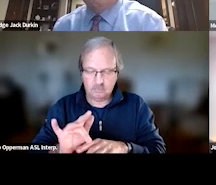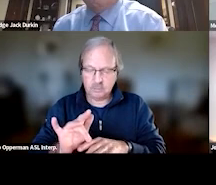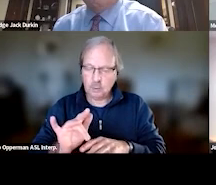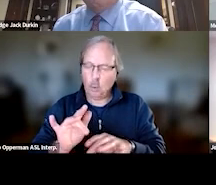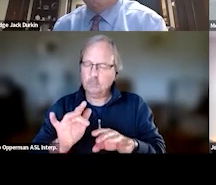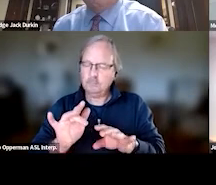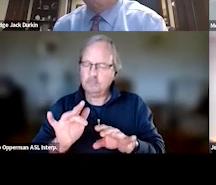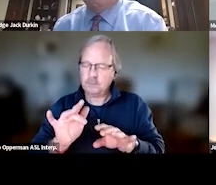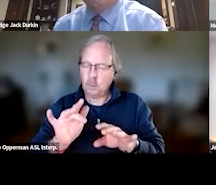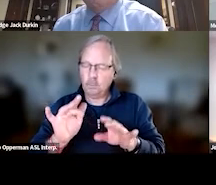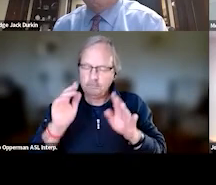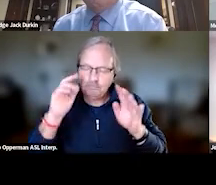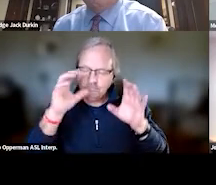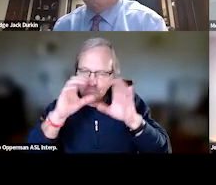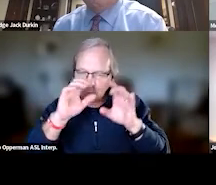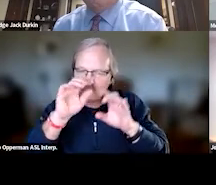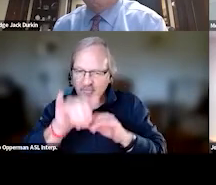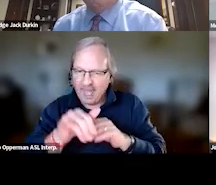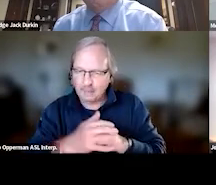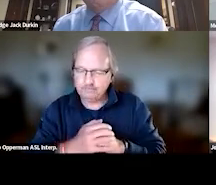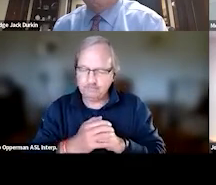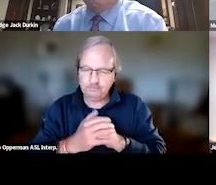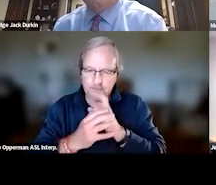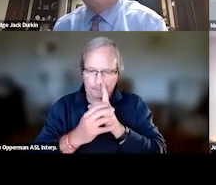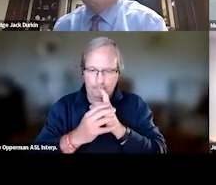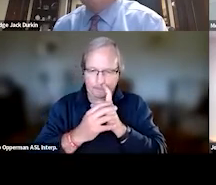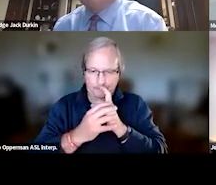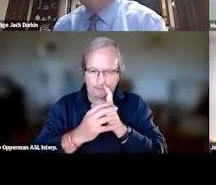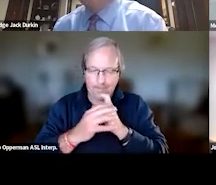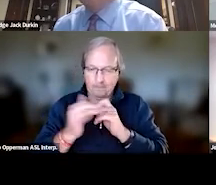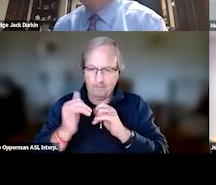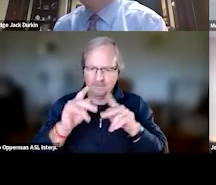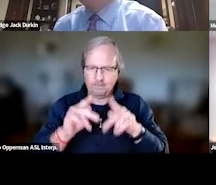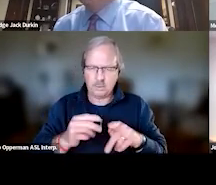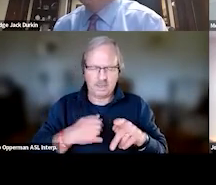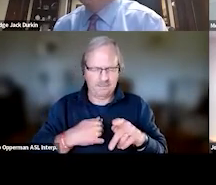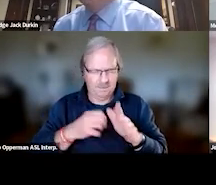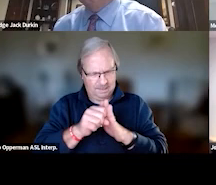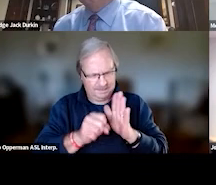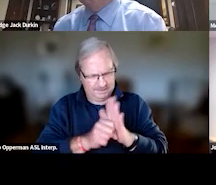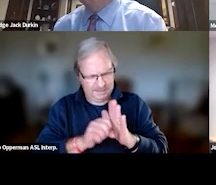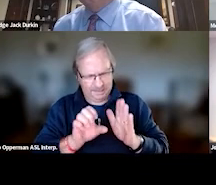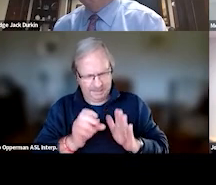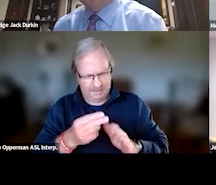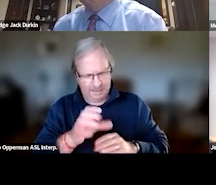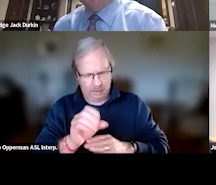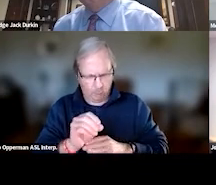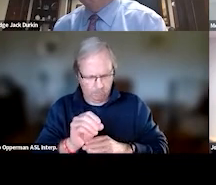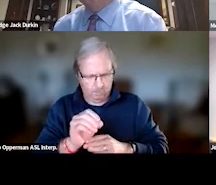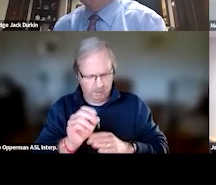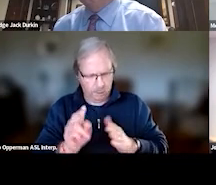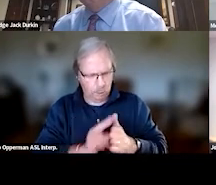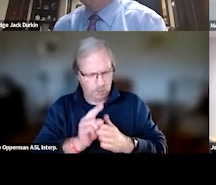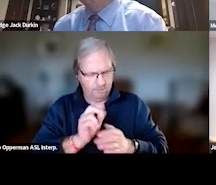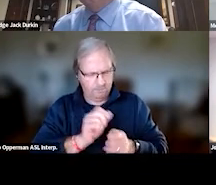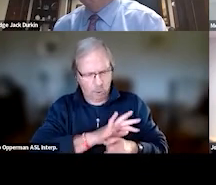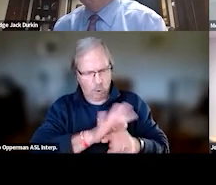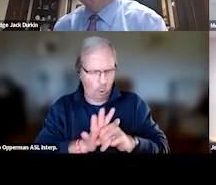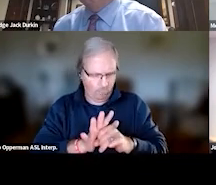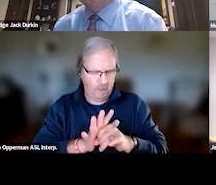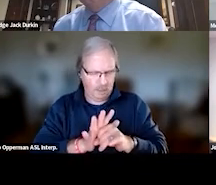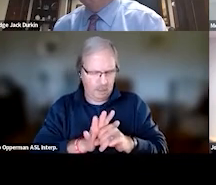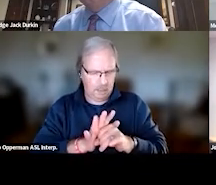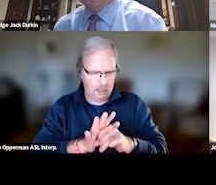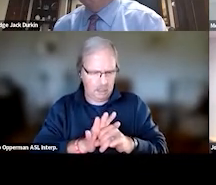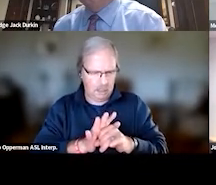Okay. So looking at our questions, we have one person who said, our state ECHOs have been utilized for the COVID pandemic. The